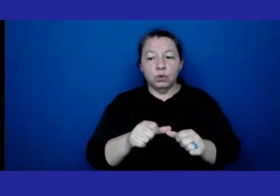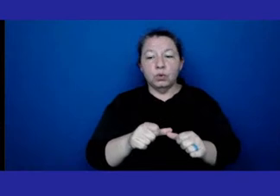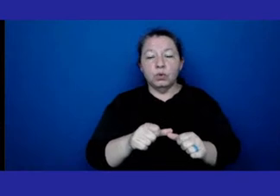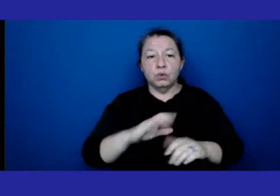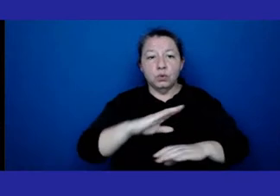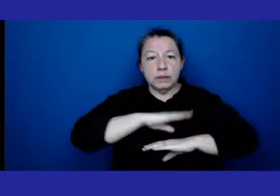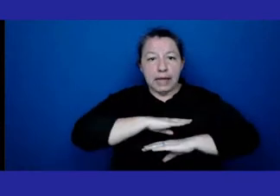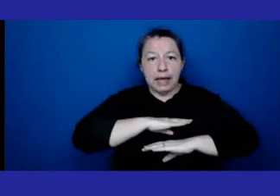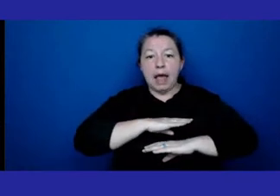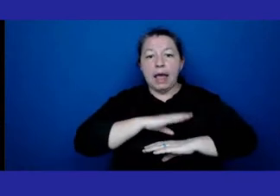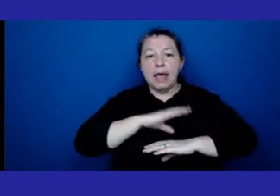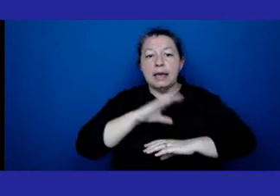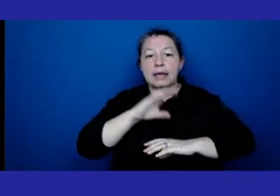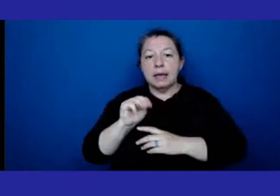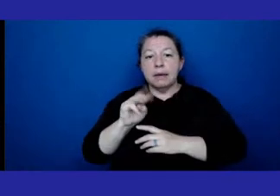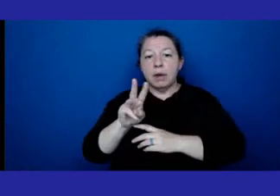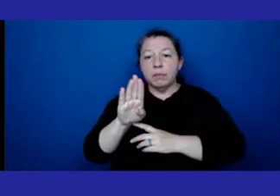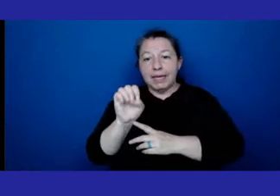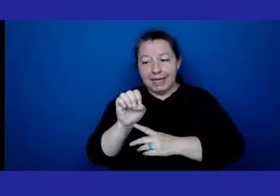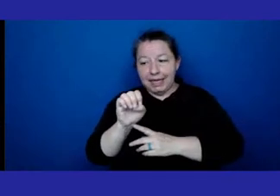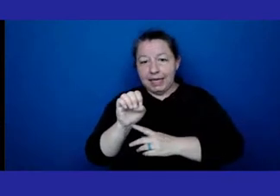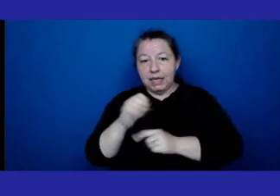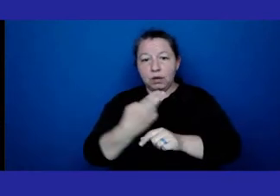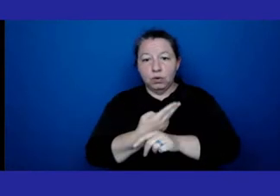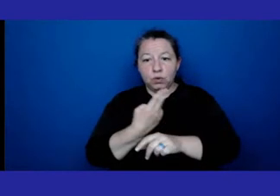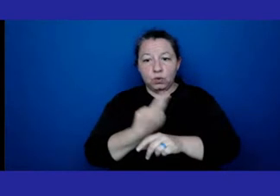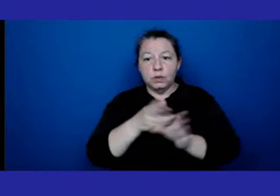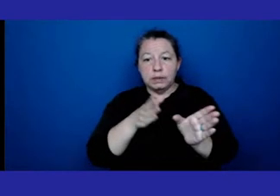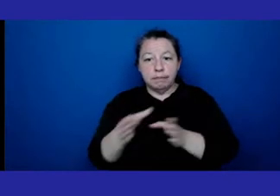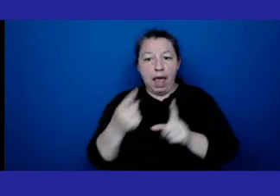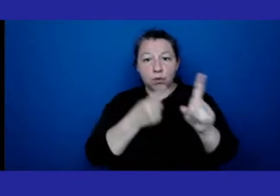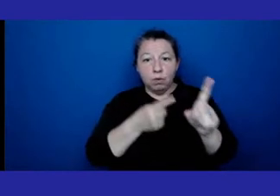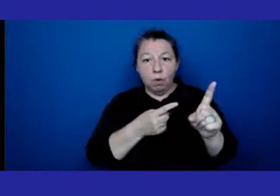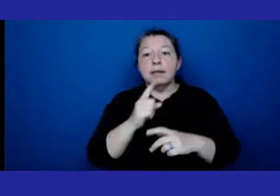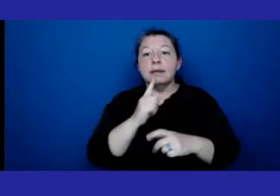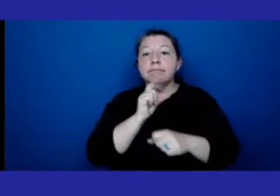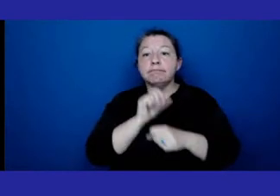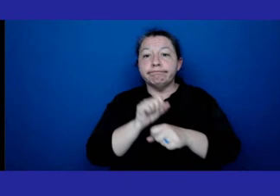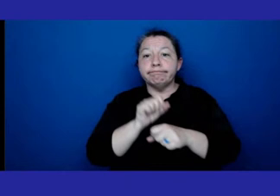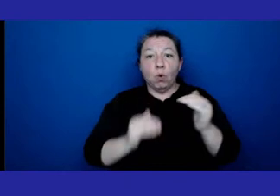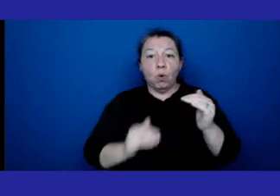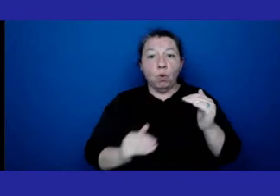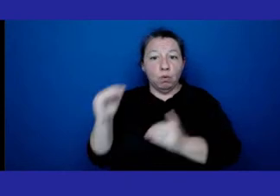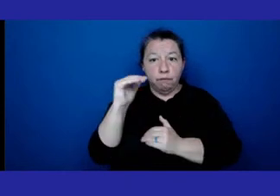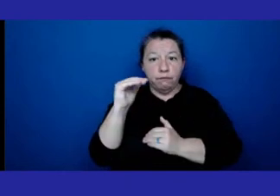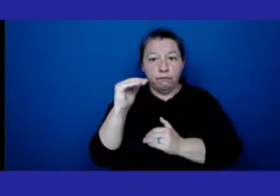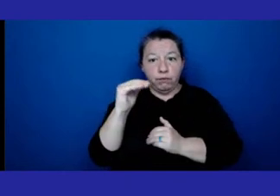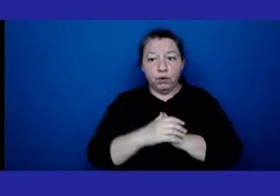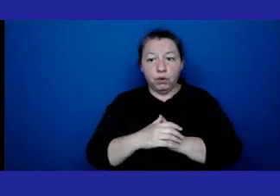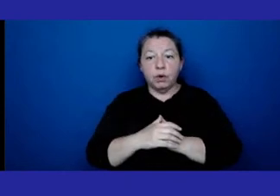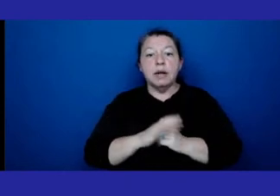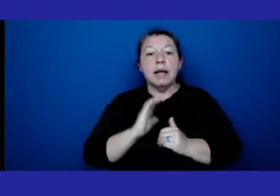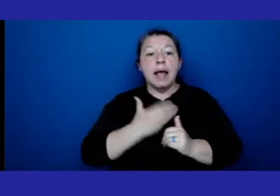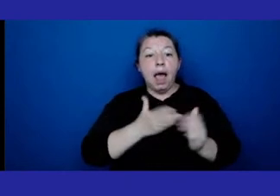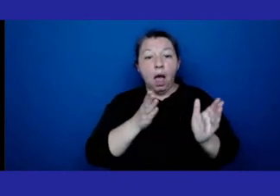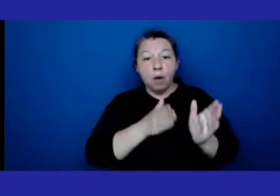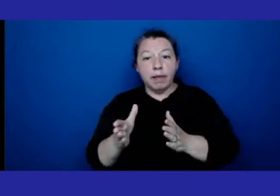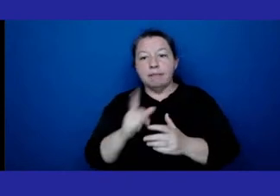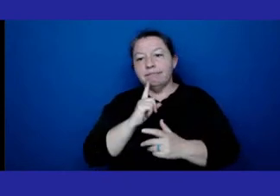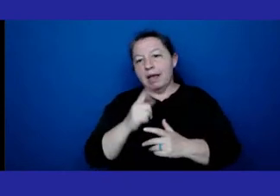the MWBE utilization plan goals and actually exceeding it. Our plan had